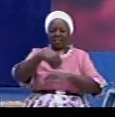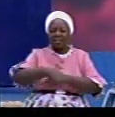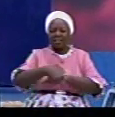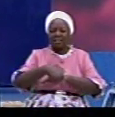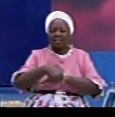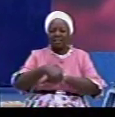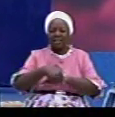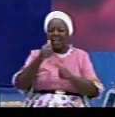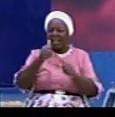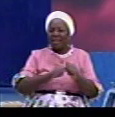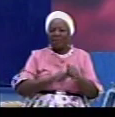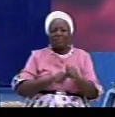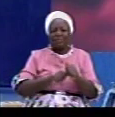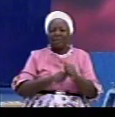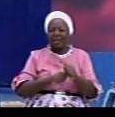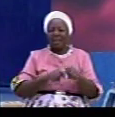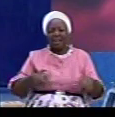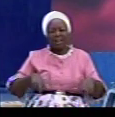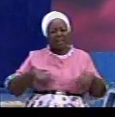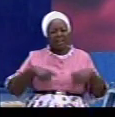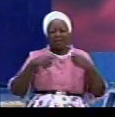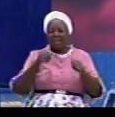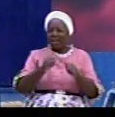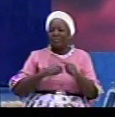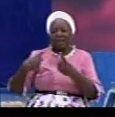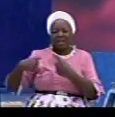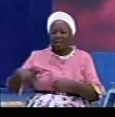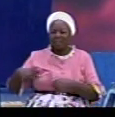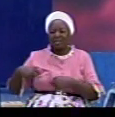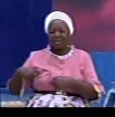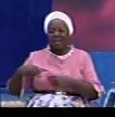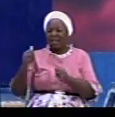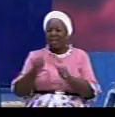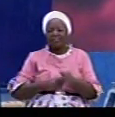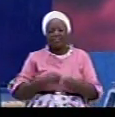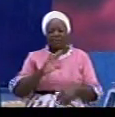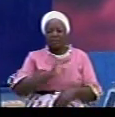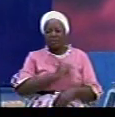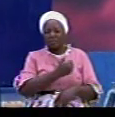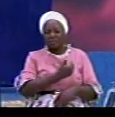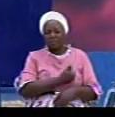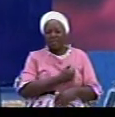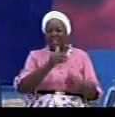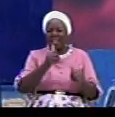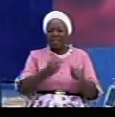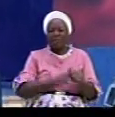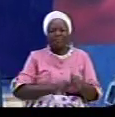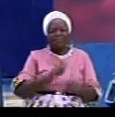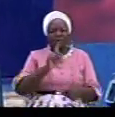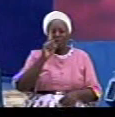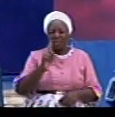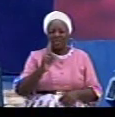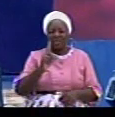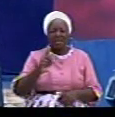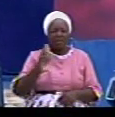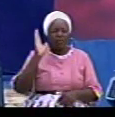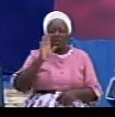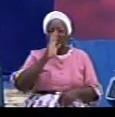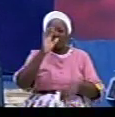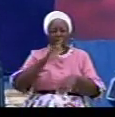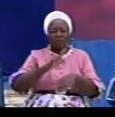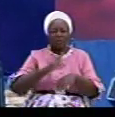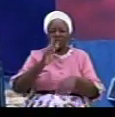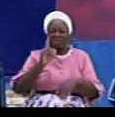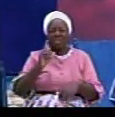every life, every heart, every soul, everyone will be touched and